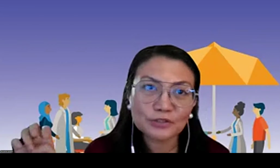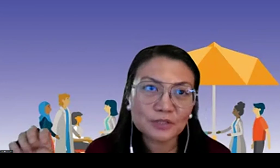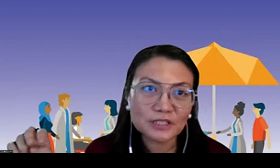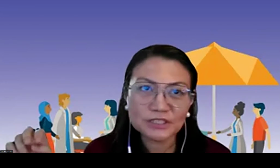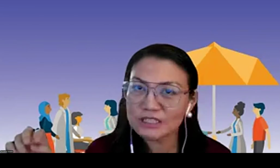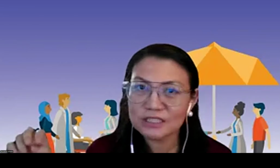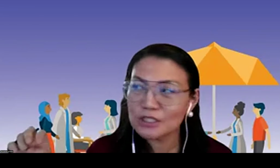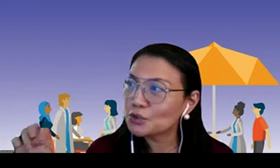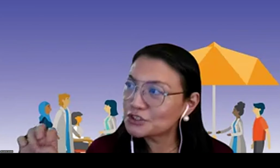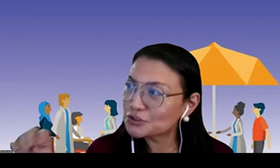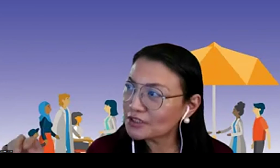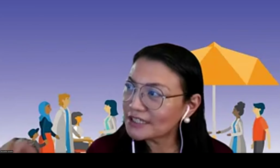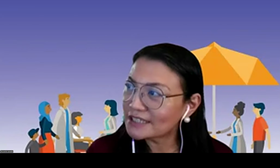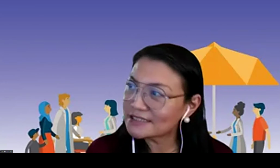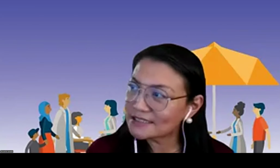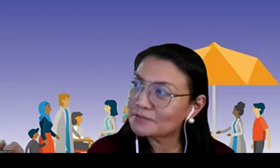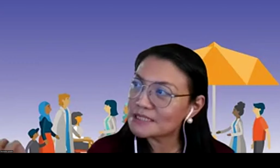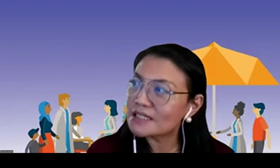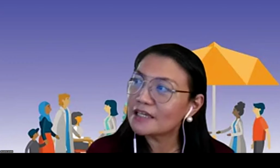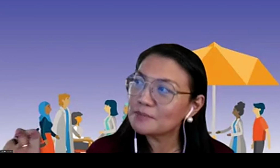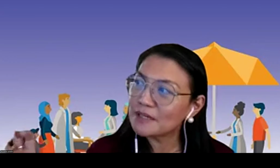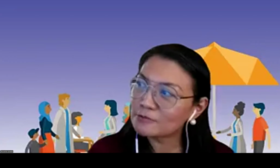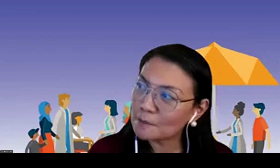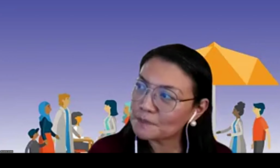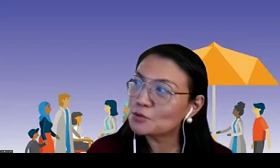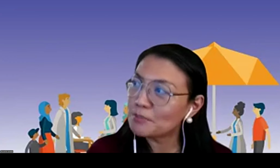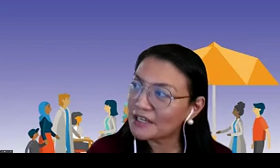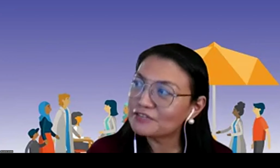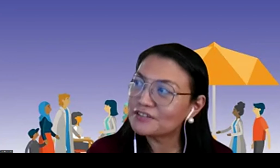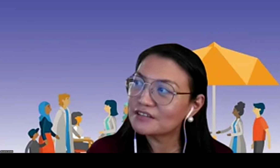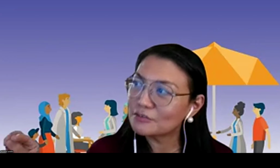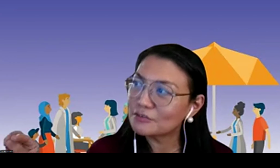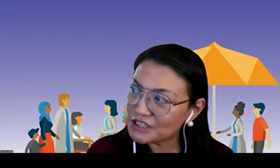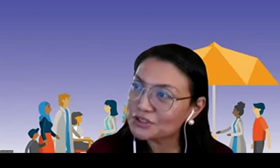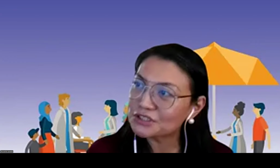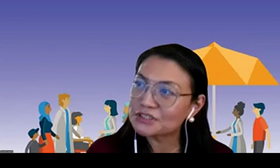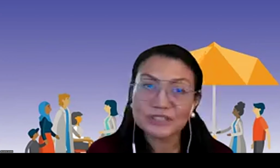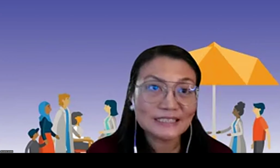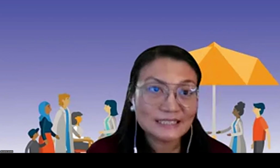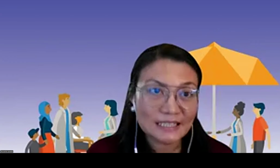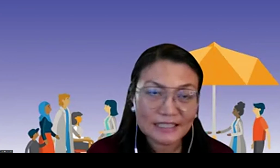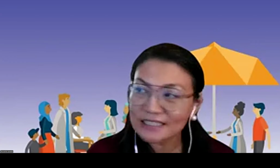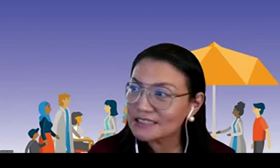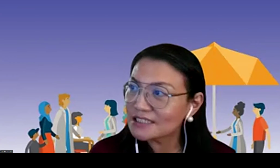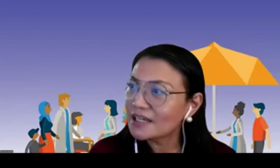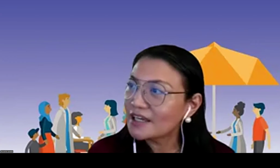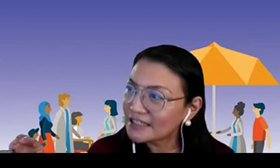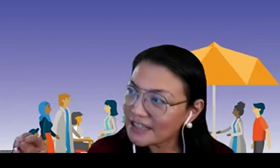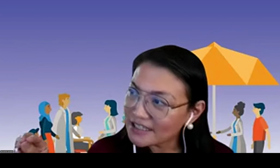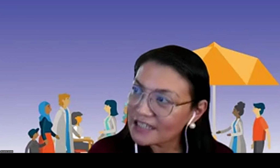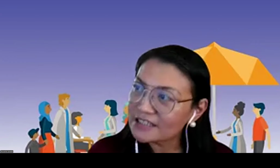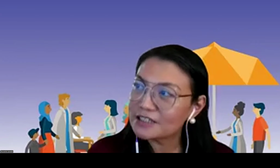from countries with strong data systems can be adopted to benefit resource-constrained settings